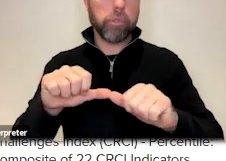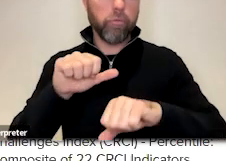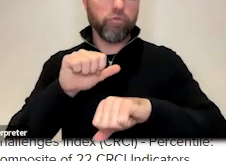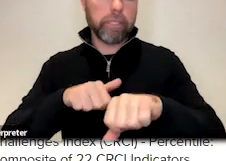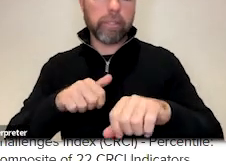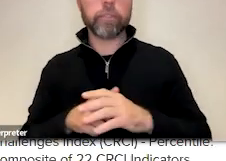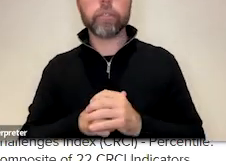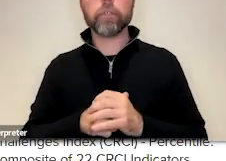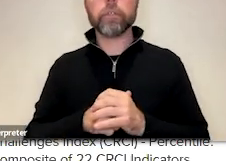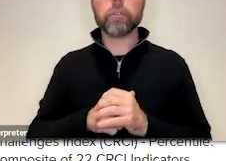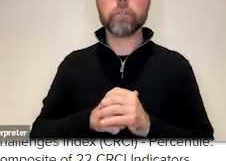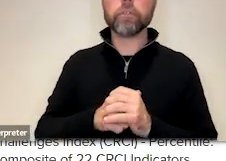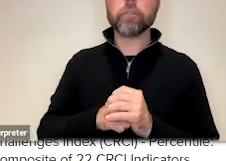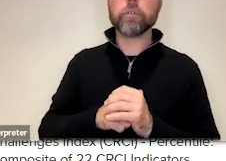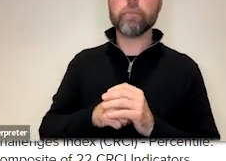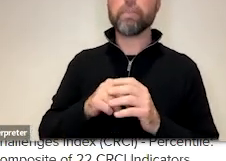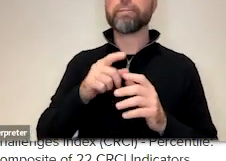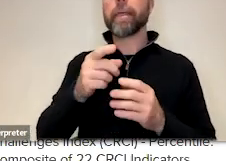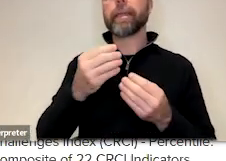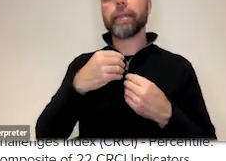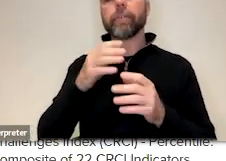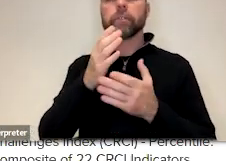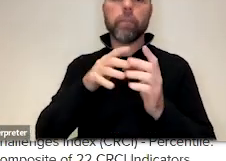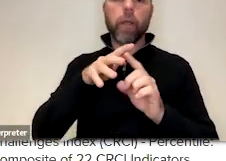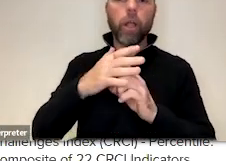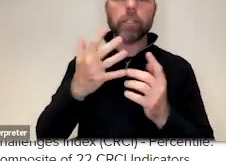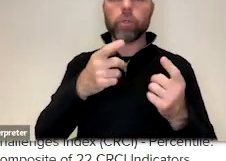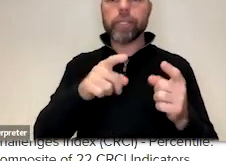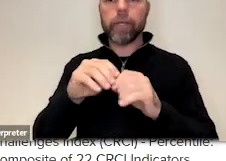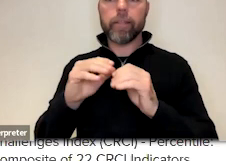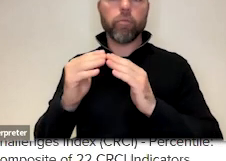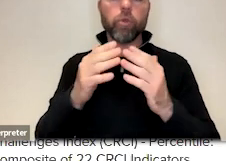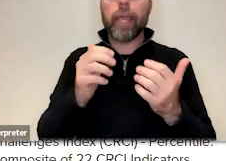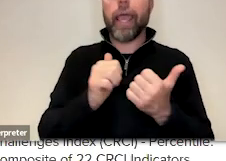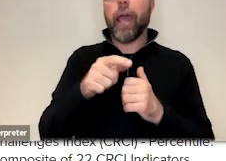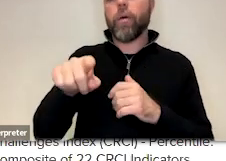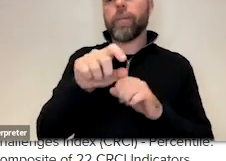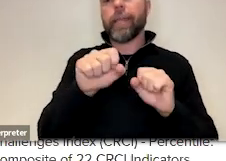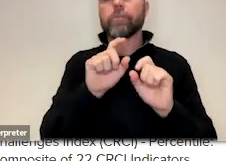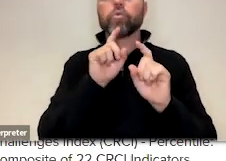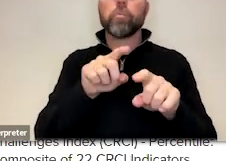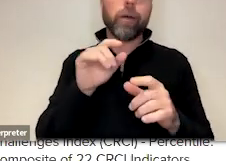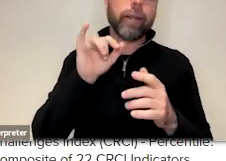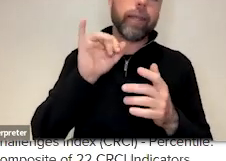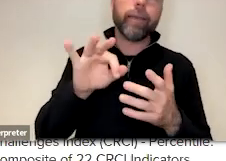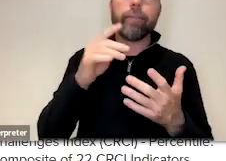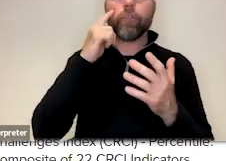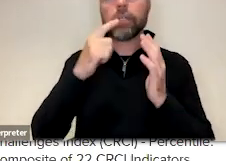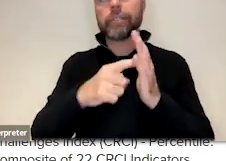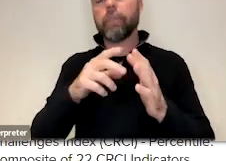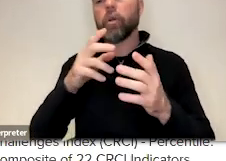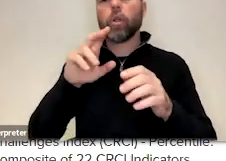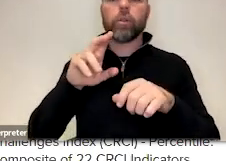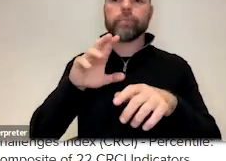us context about what is going on in our community and how they might respond to, for example, a